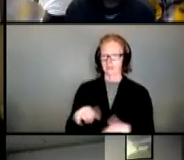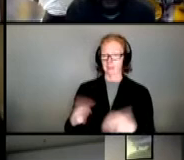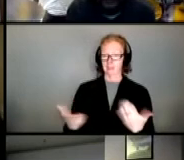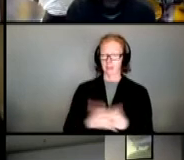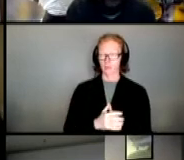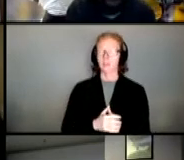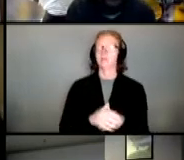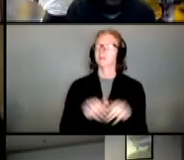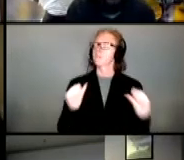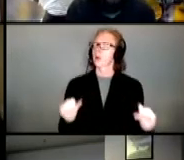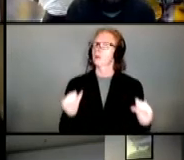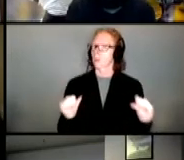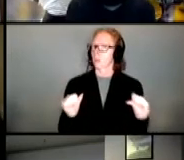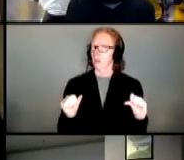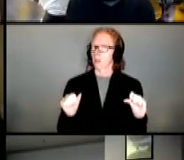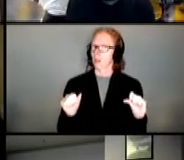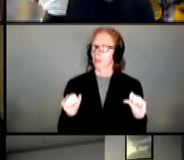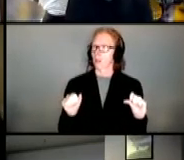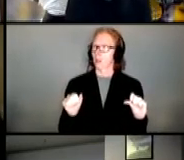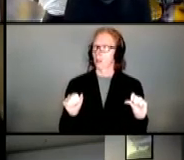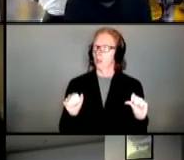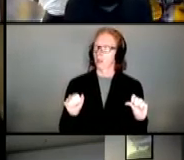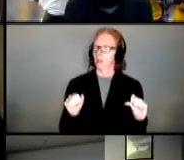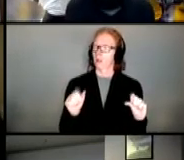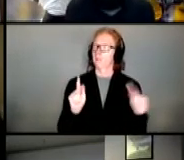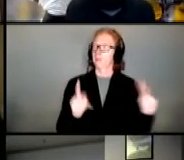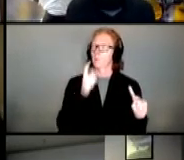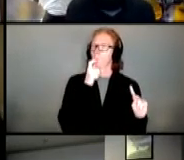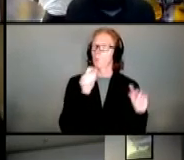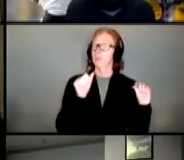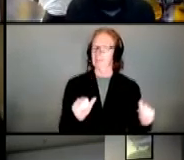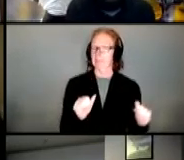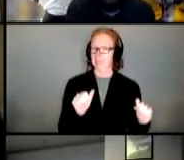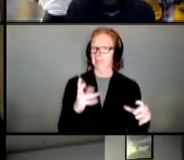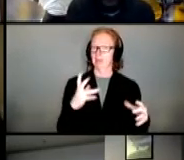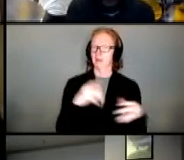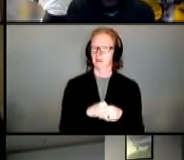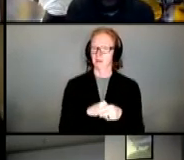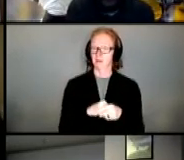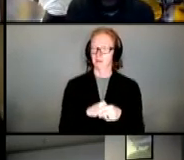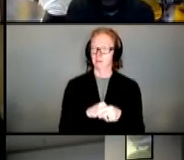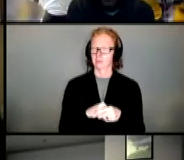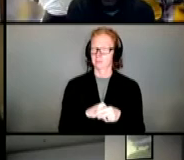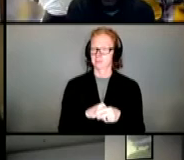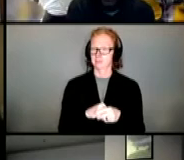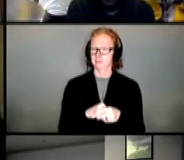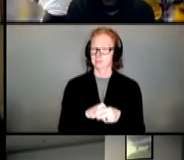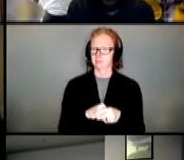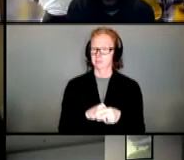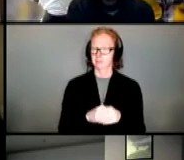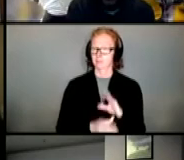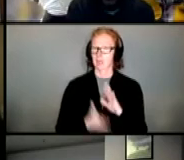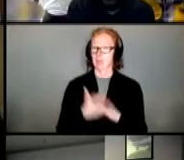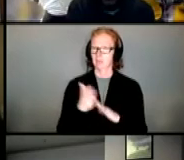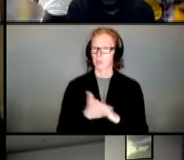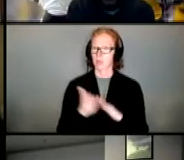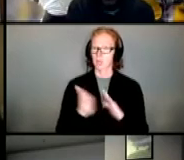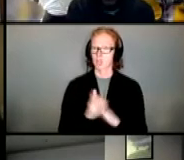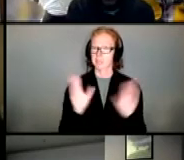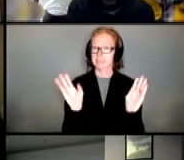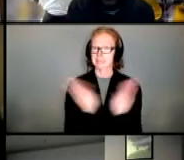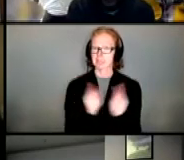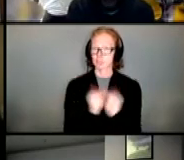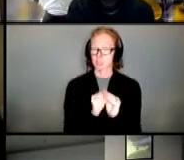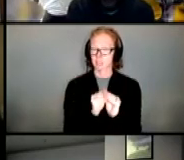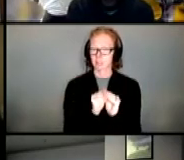for... maybe those of us that can do it have what's called an operational session